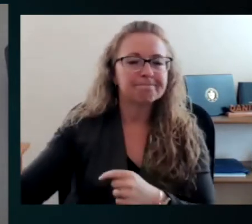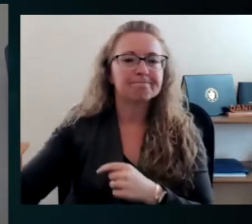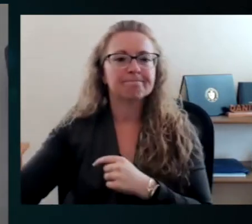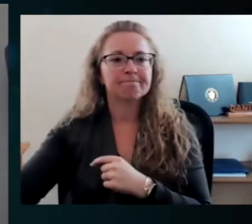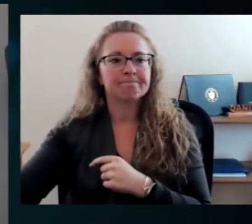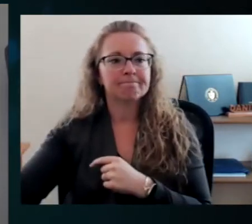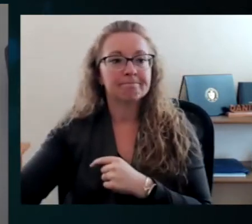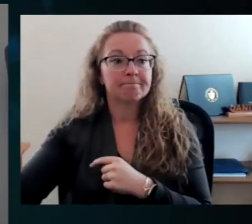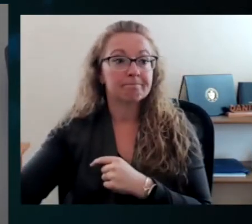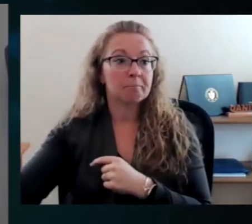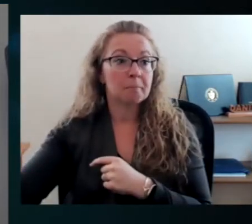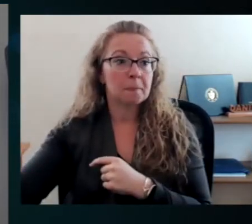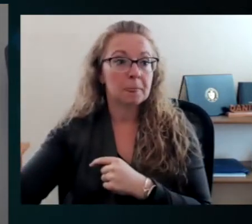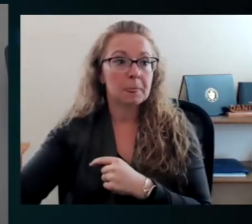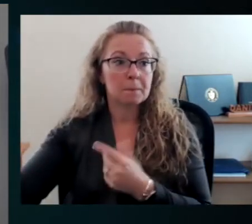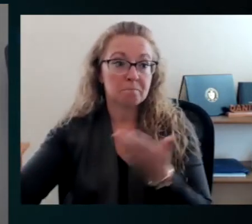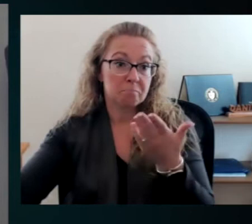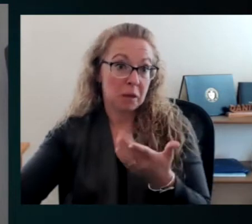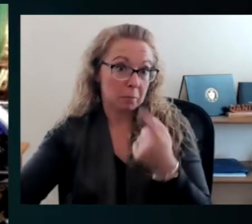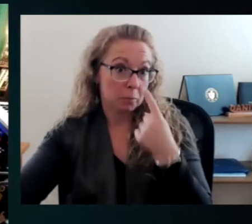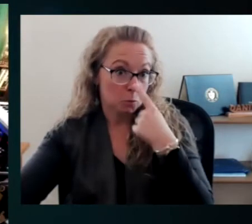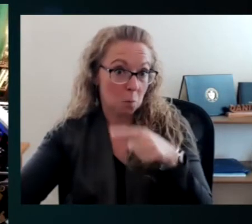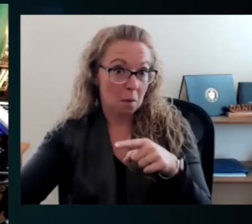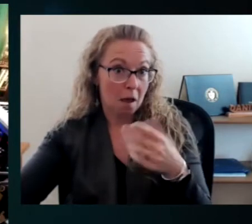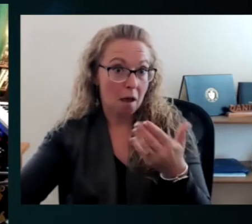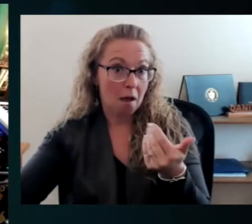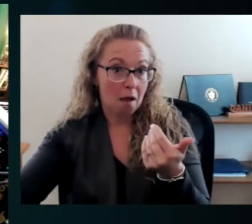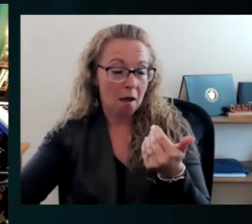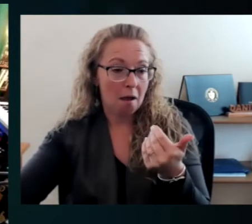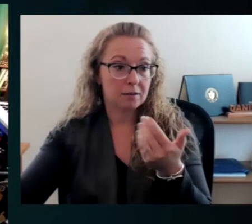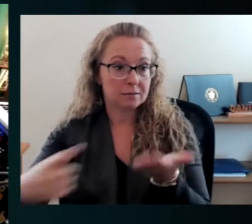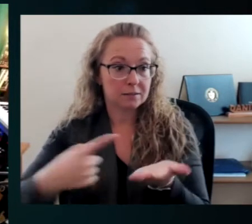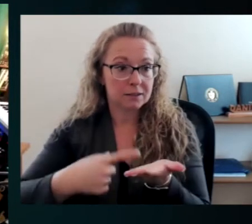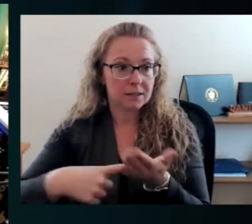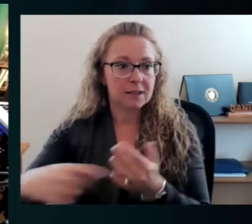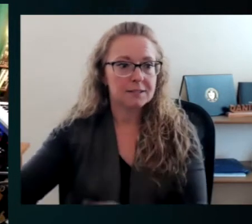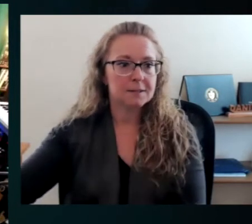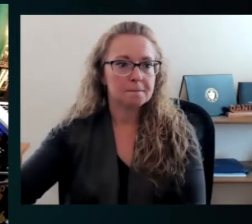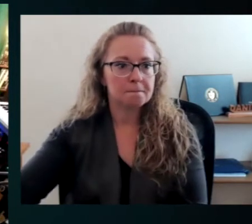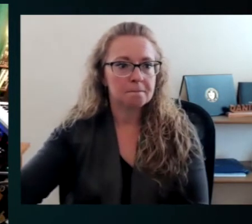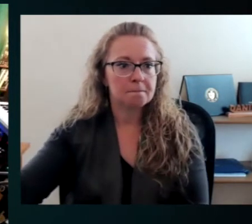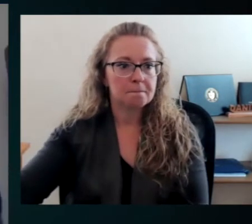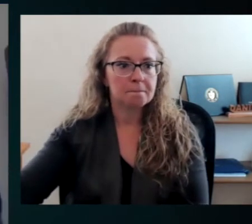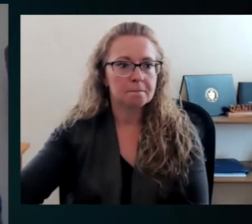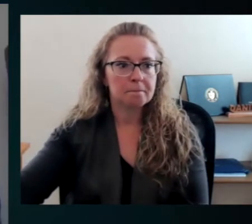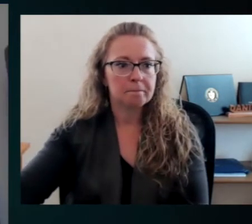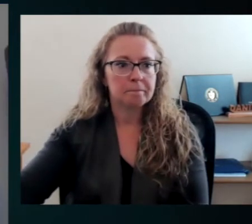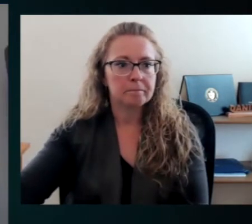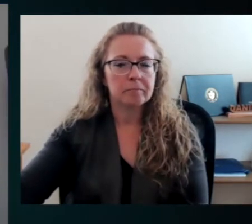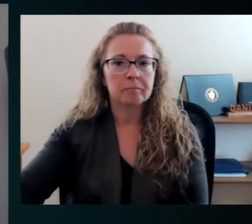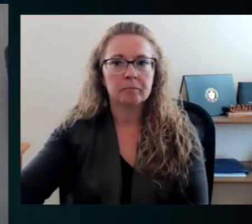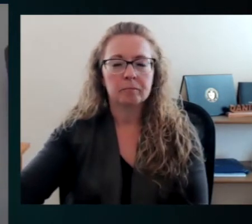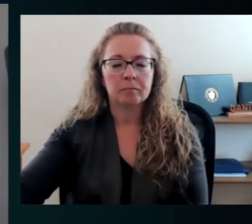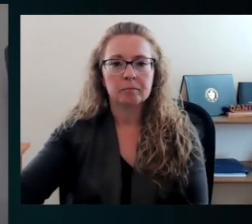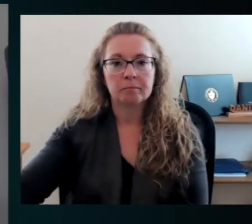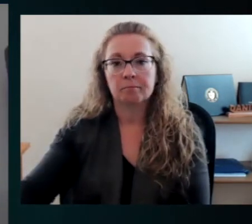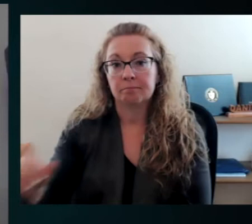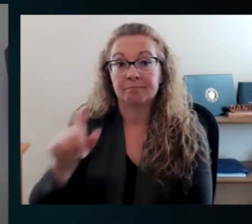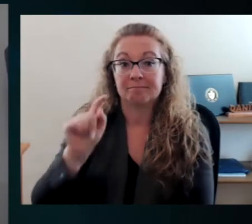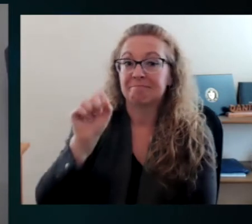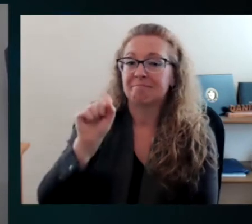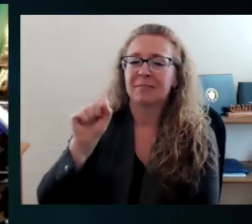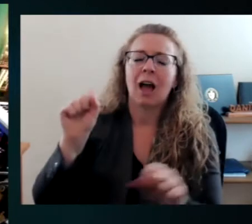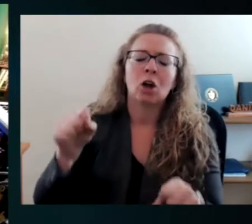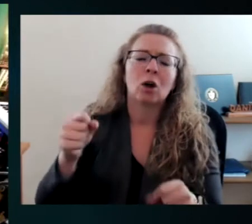like to speak about that. Yeah, I can. I could speak about this for many hours at length.